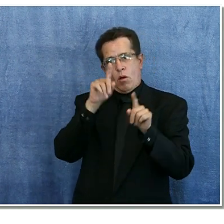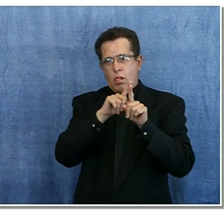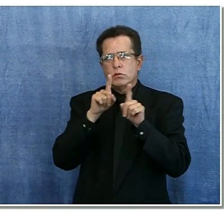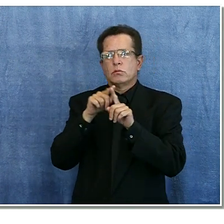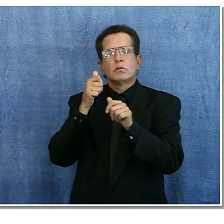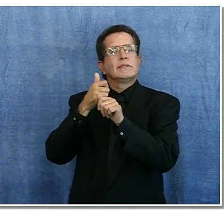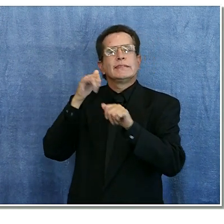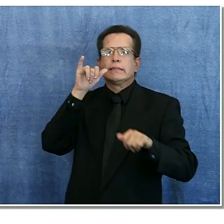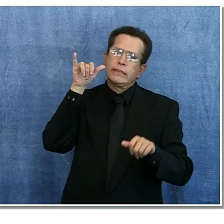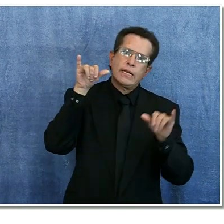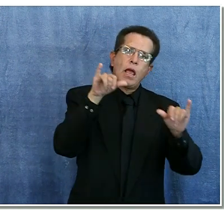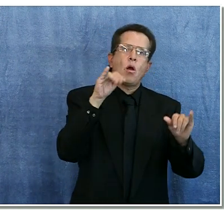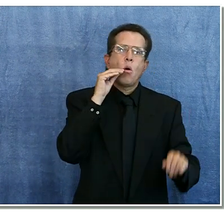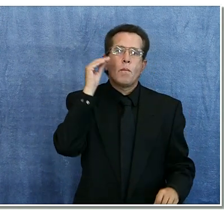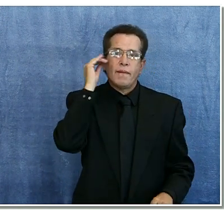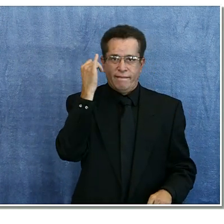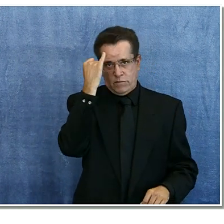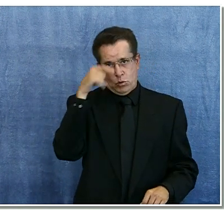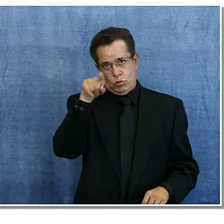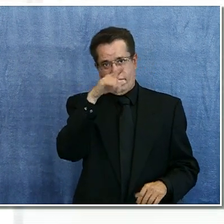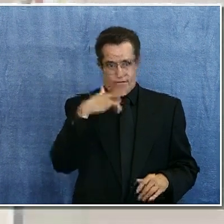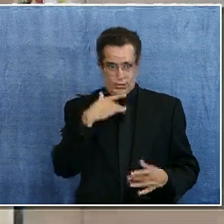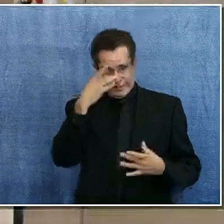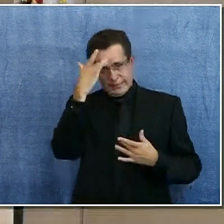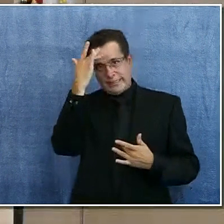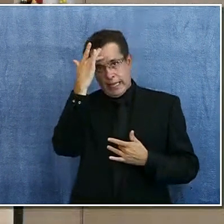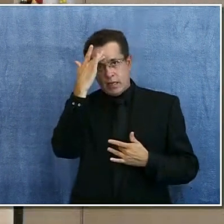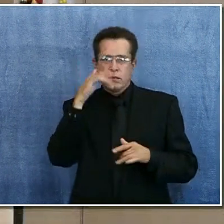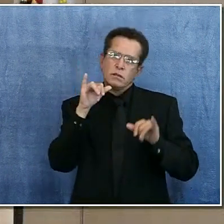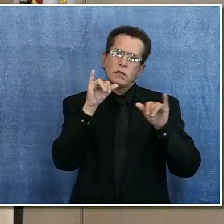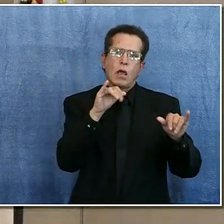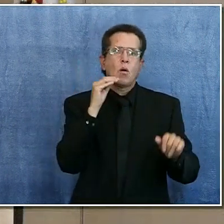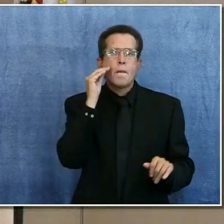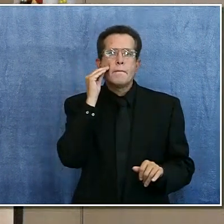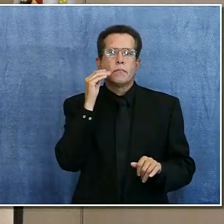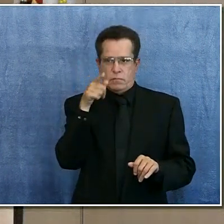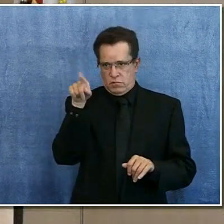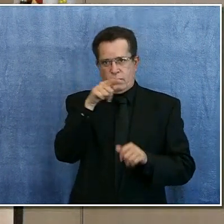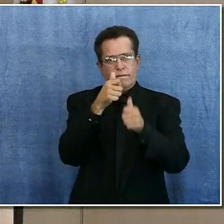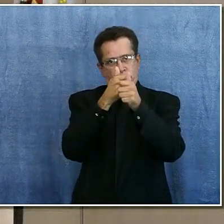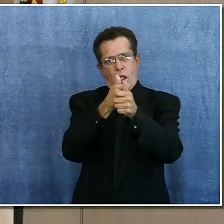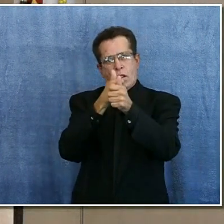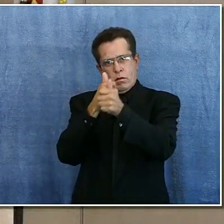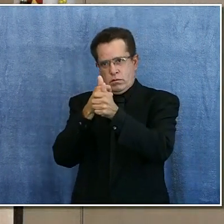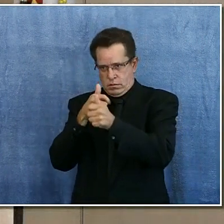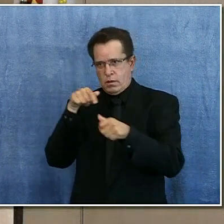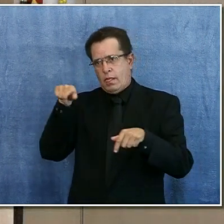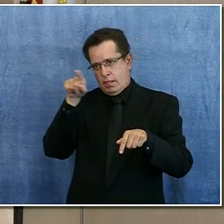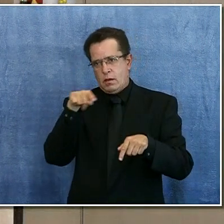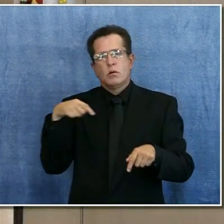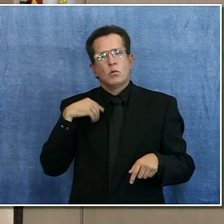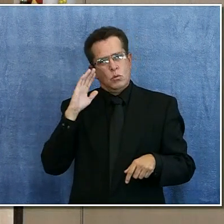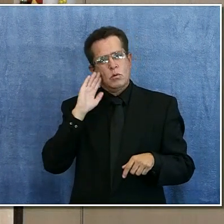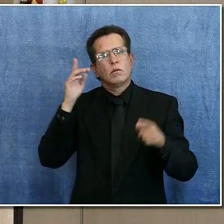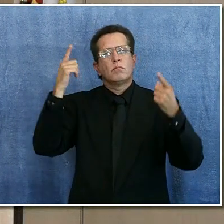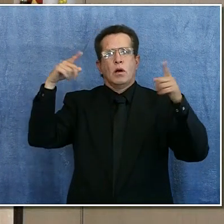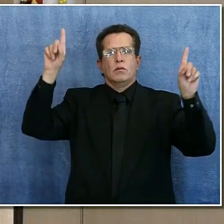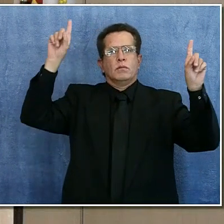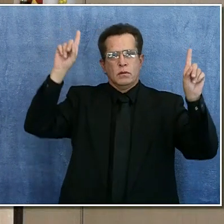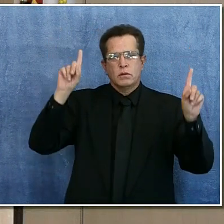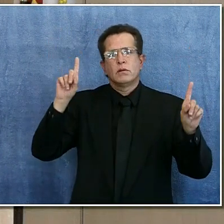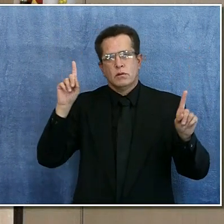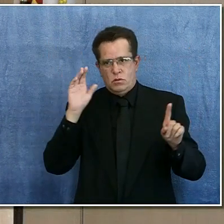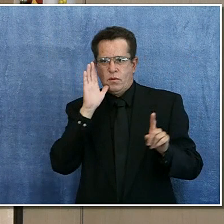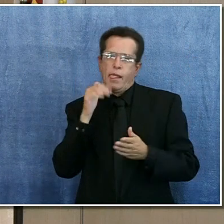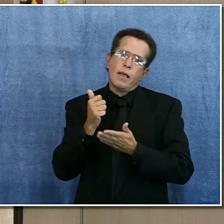sick. It will take all of us to do everything that we can do and to play our parts